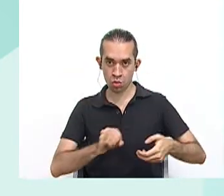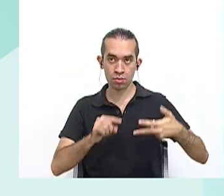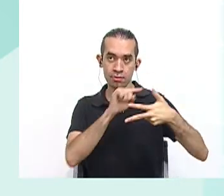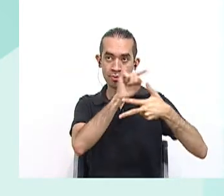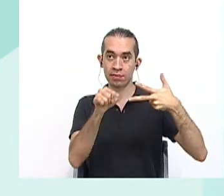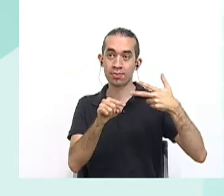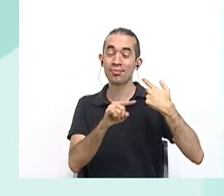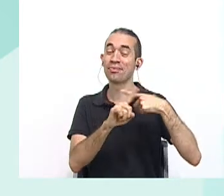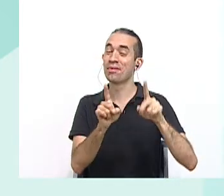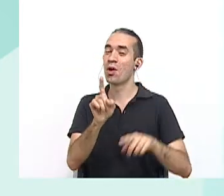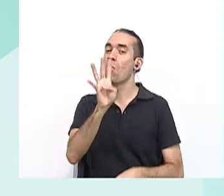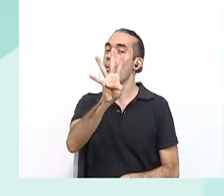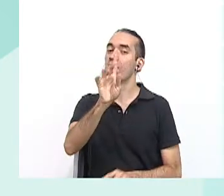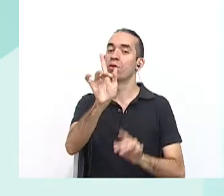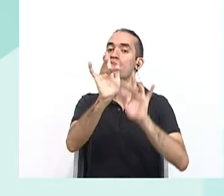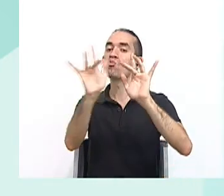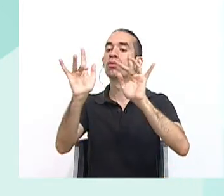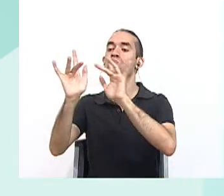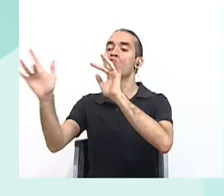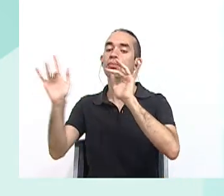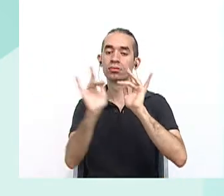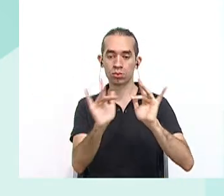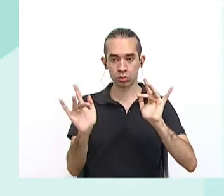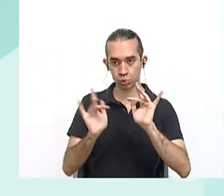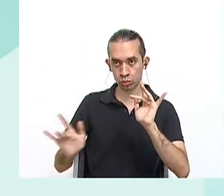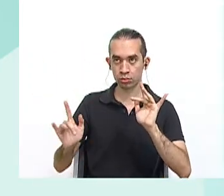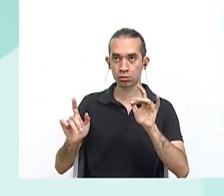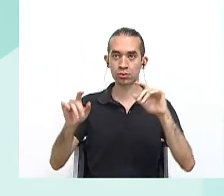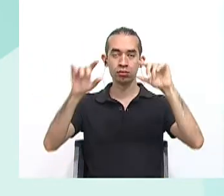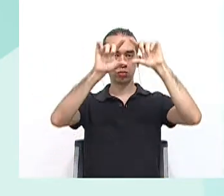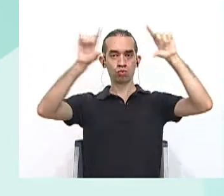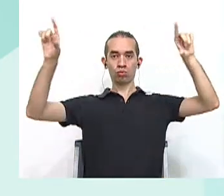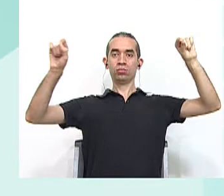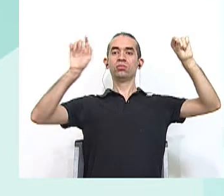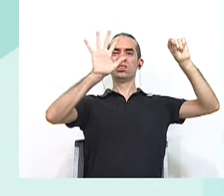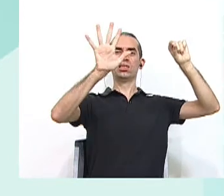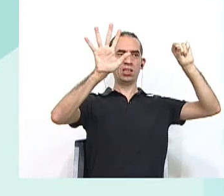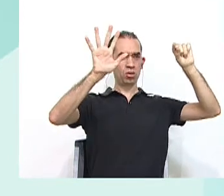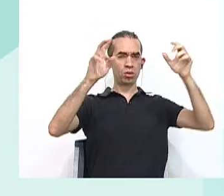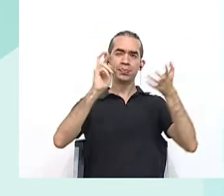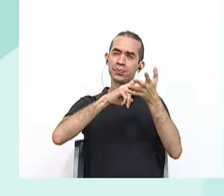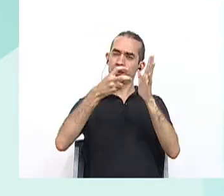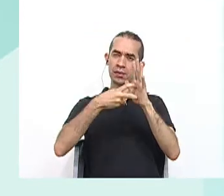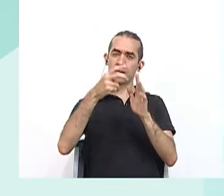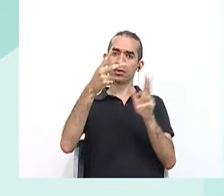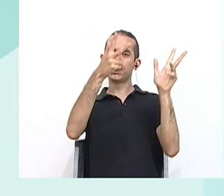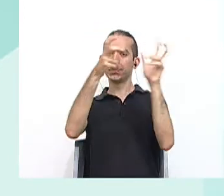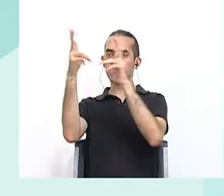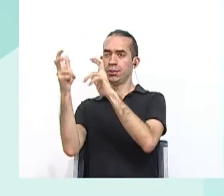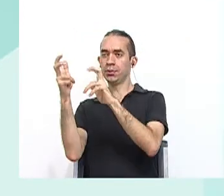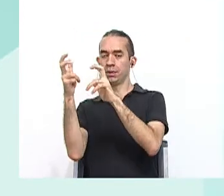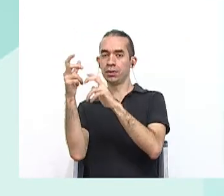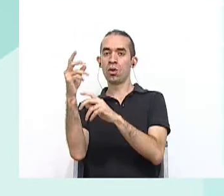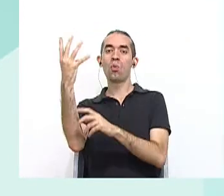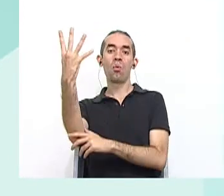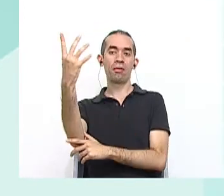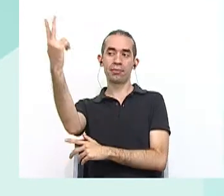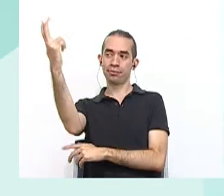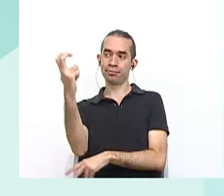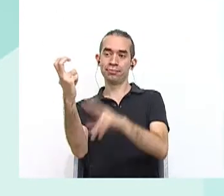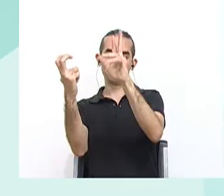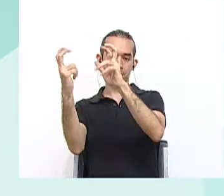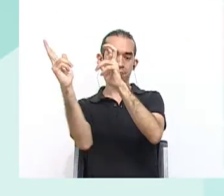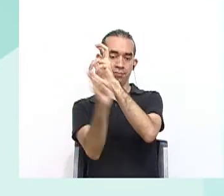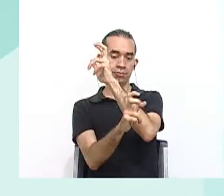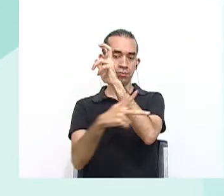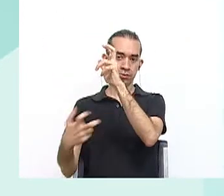spaces, and you have 5 words in the word bank. Now, that means that you only need to use 4 of those words. One of the